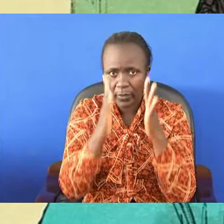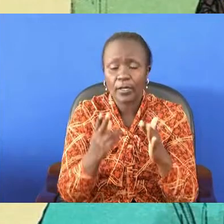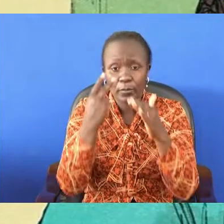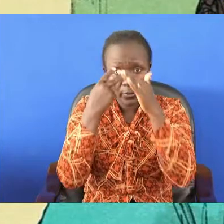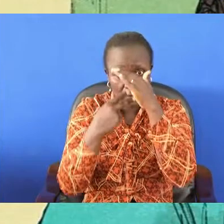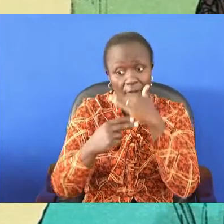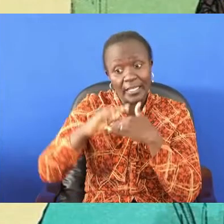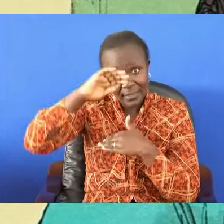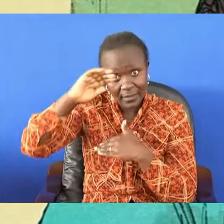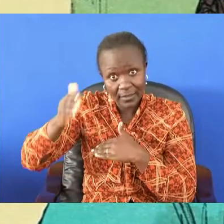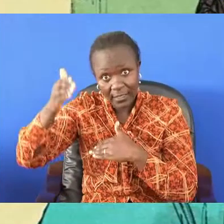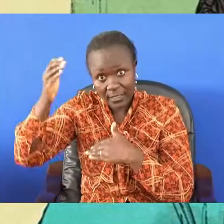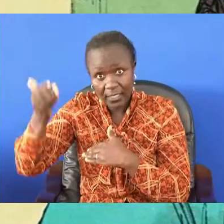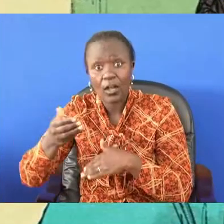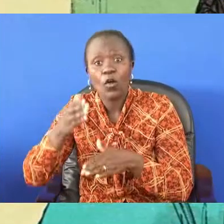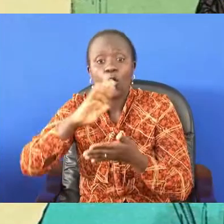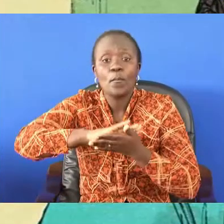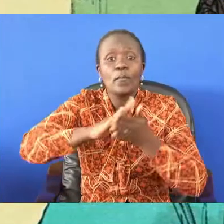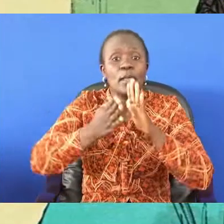the city of Babylon